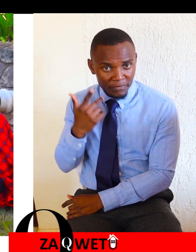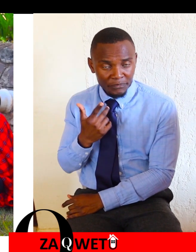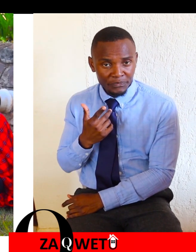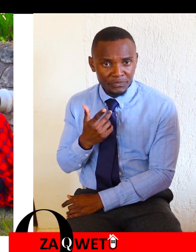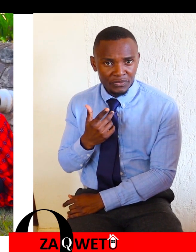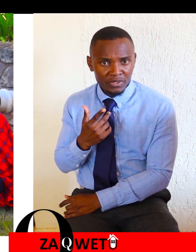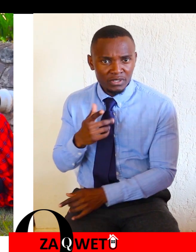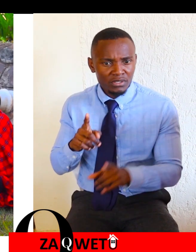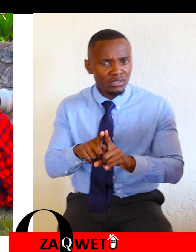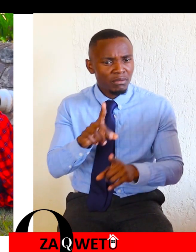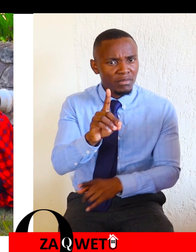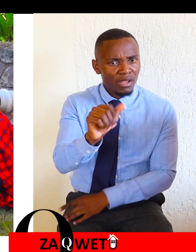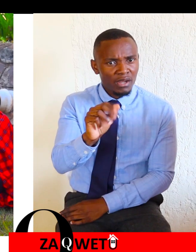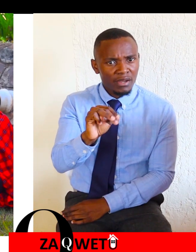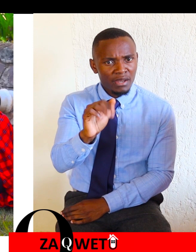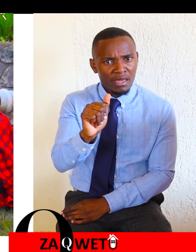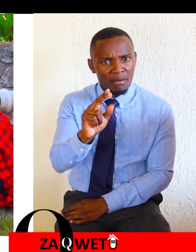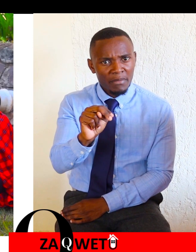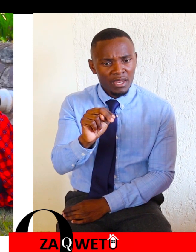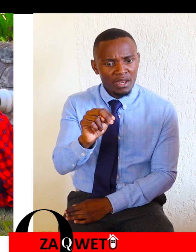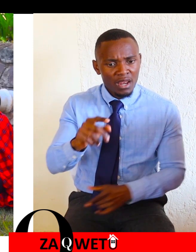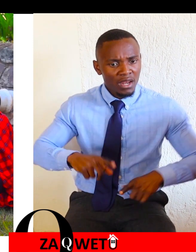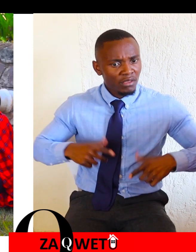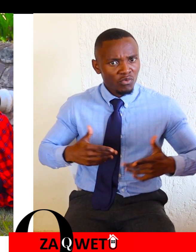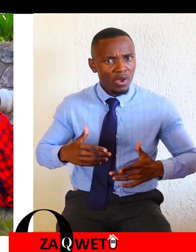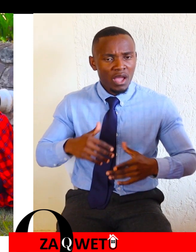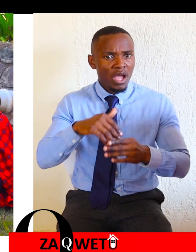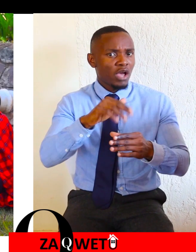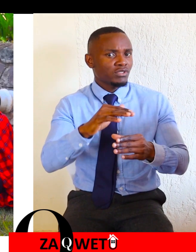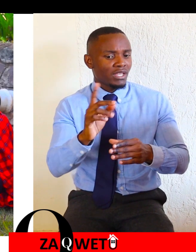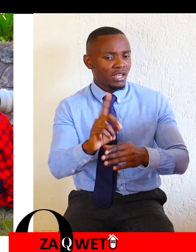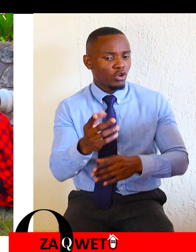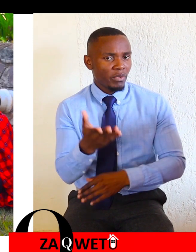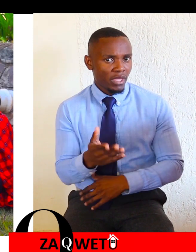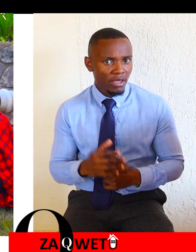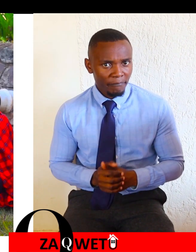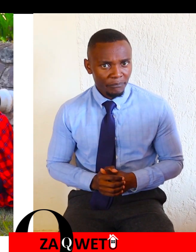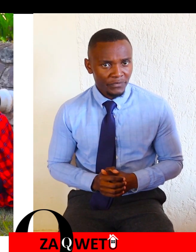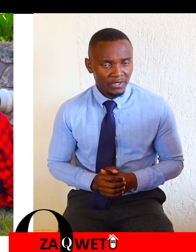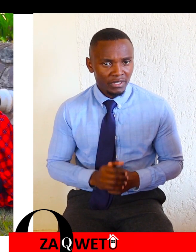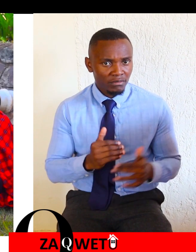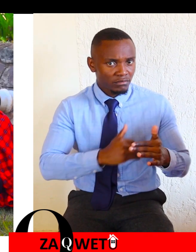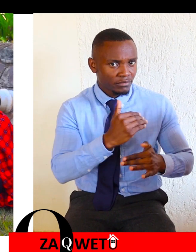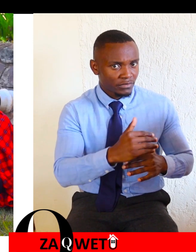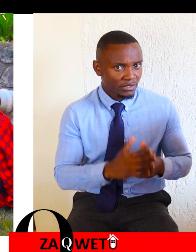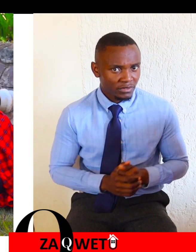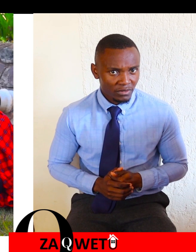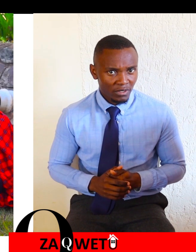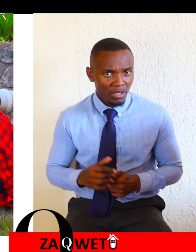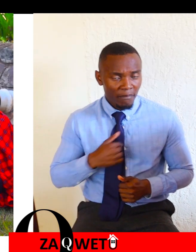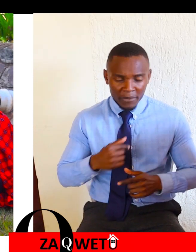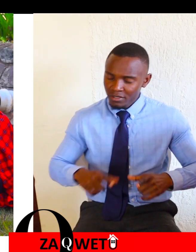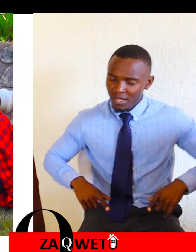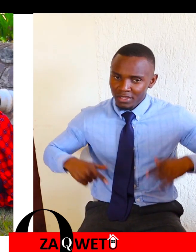stay in Mombasa. You stay in Mombasa? Yes. And Damian? I stay here in Nairobi? the outskirts of Nairobi.